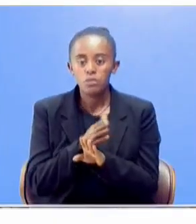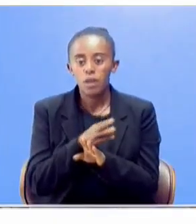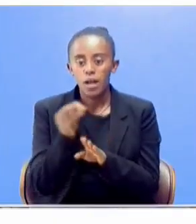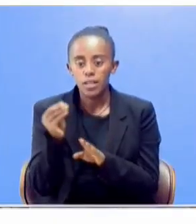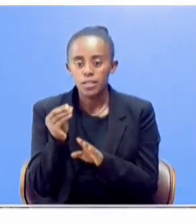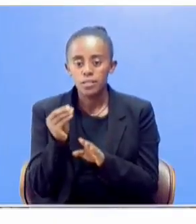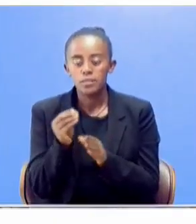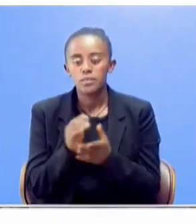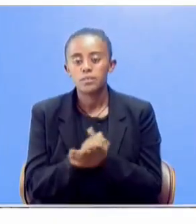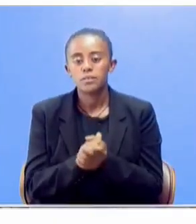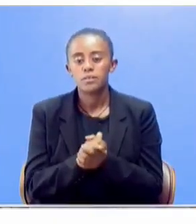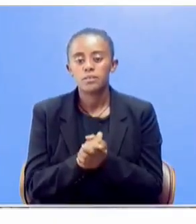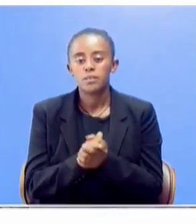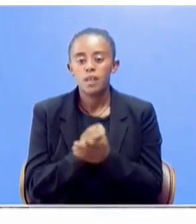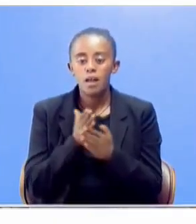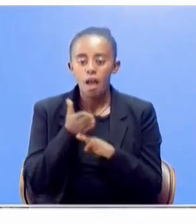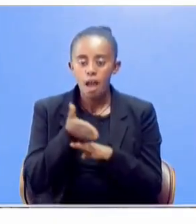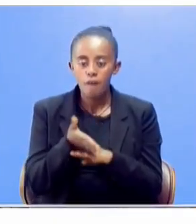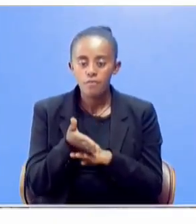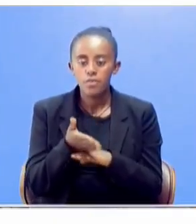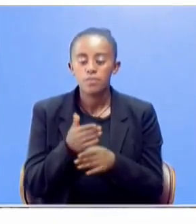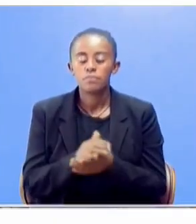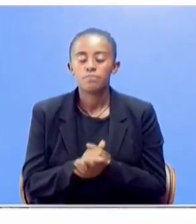and after.